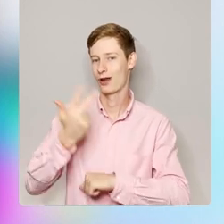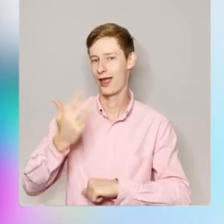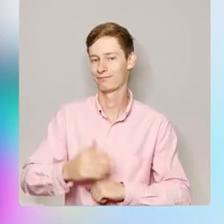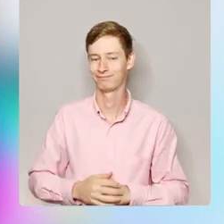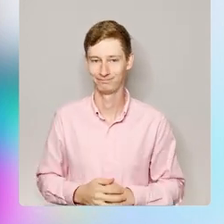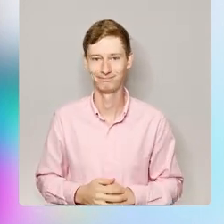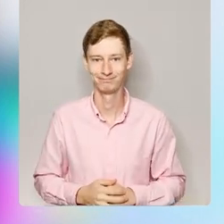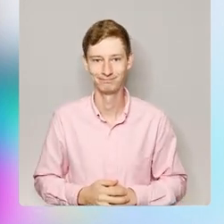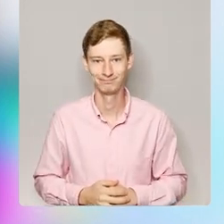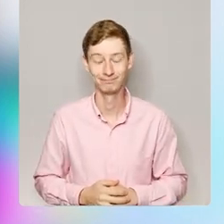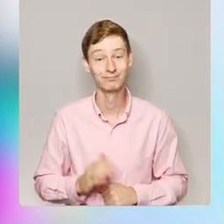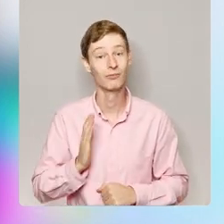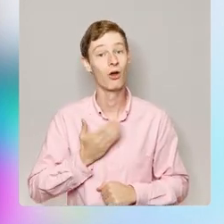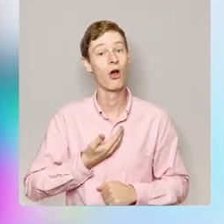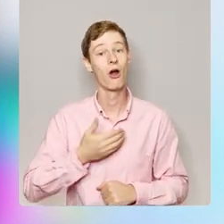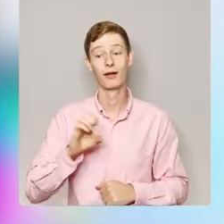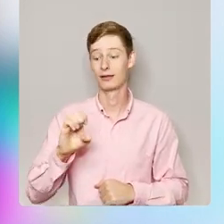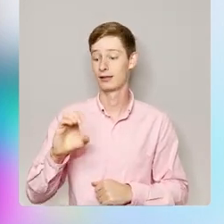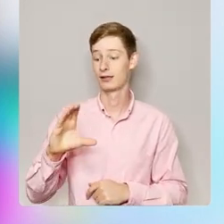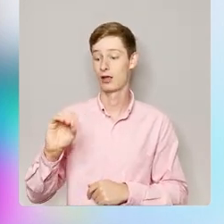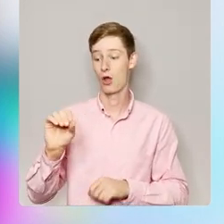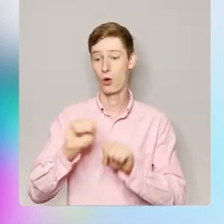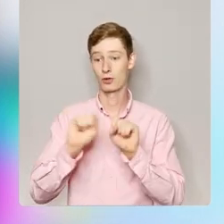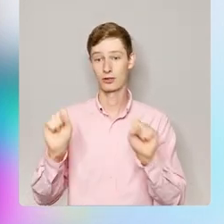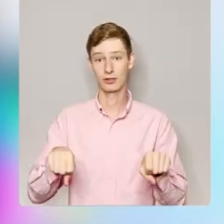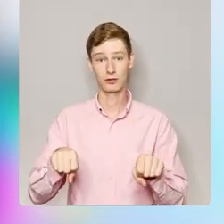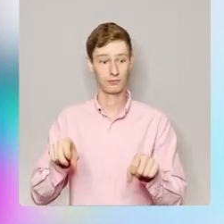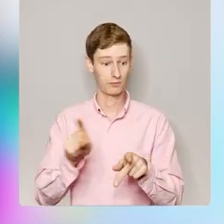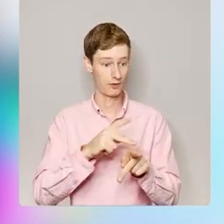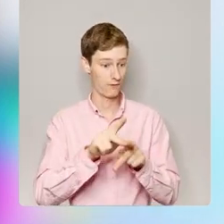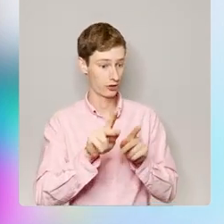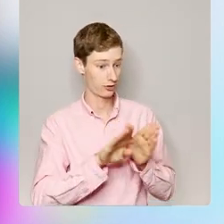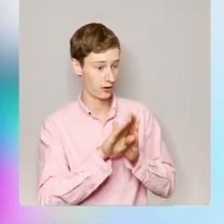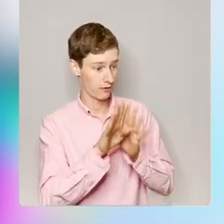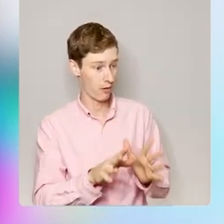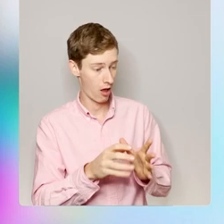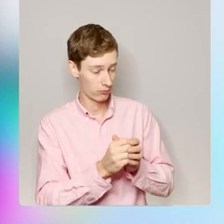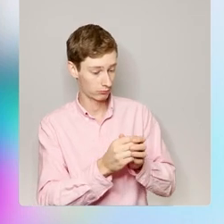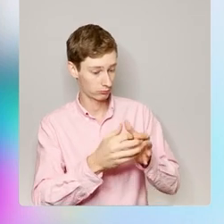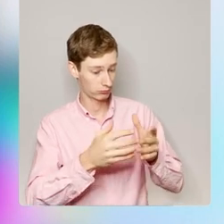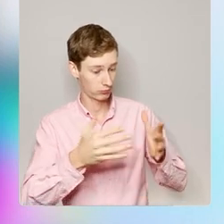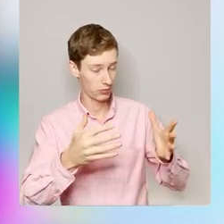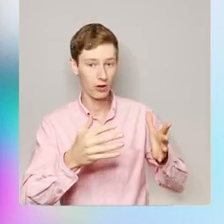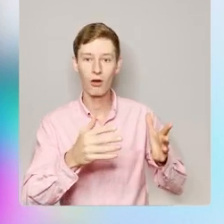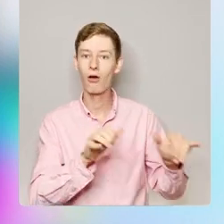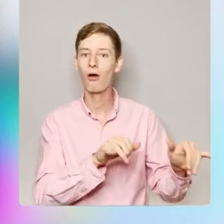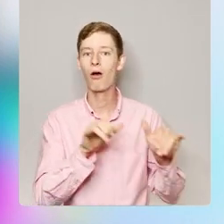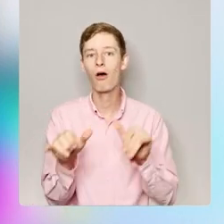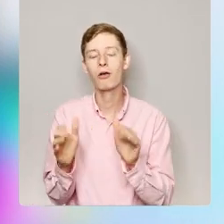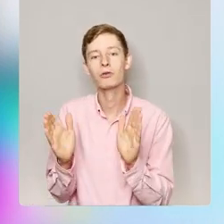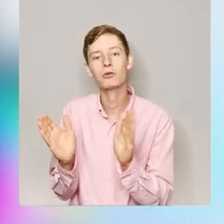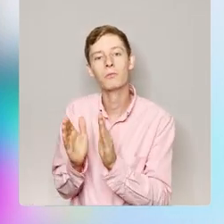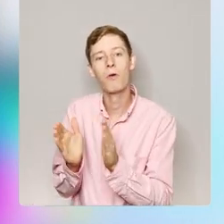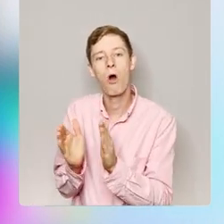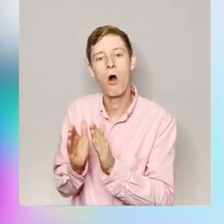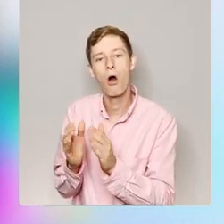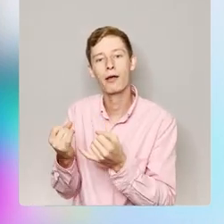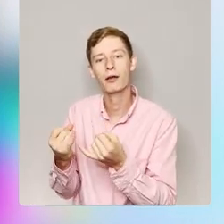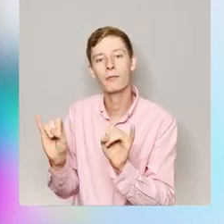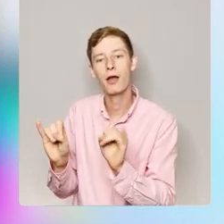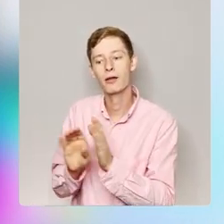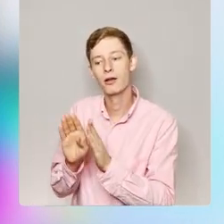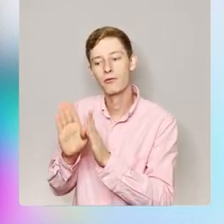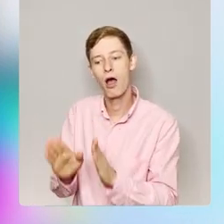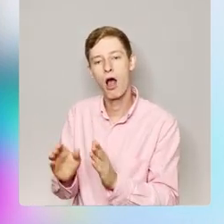But as our ecosystem for professional developer studios has expanded, so has the community of small independent